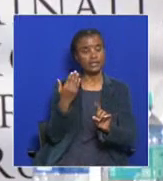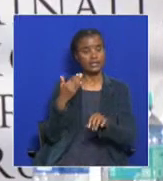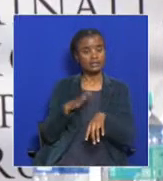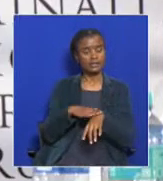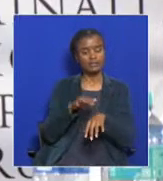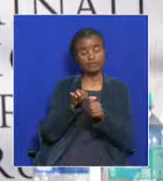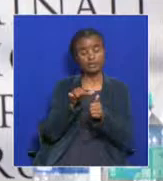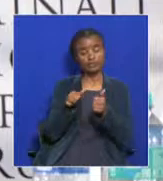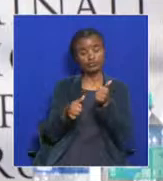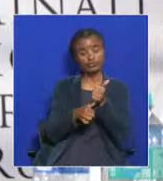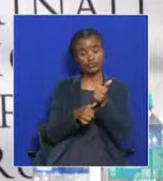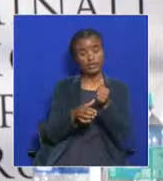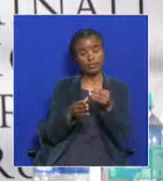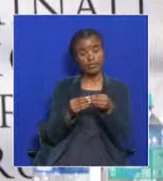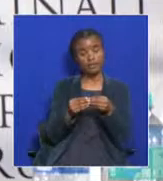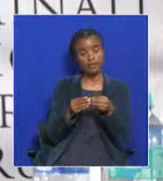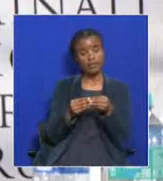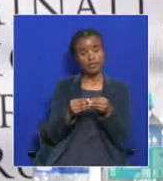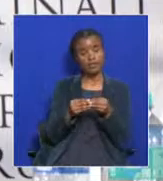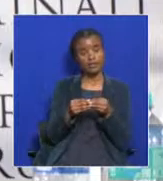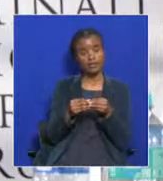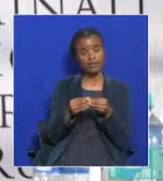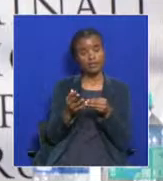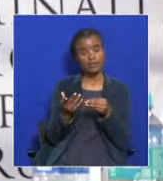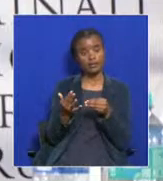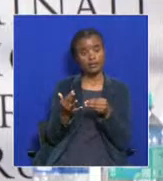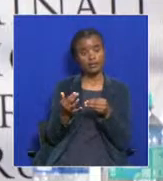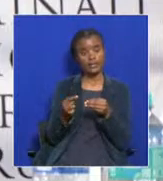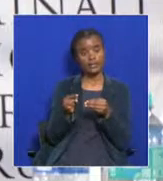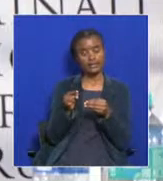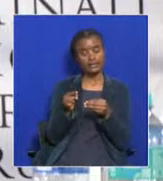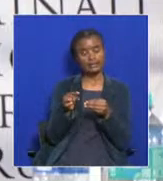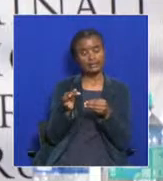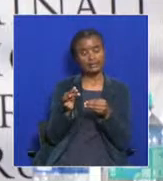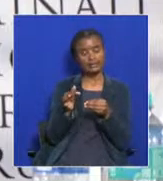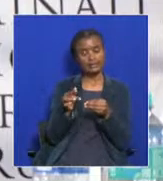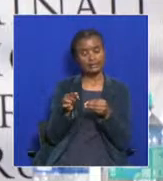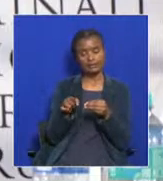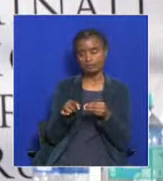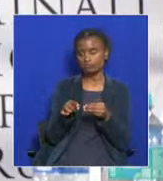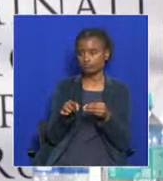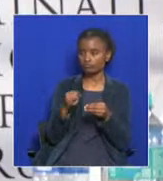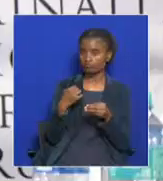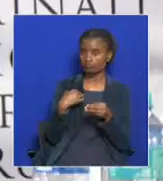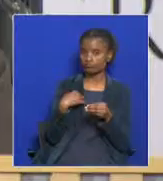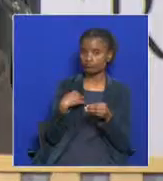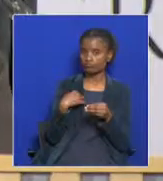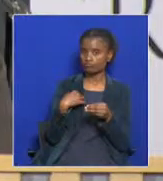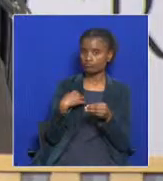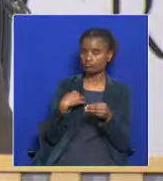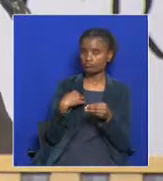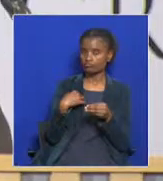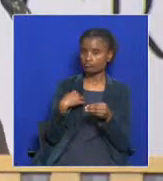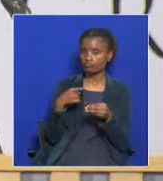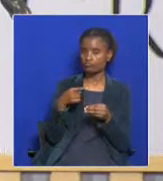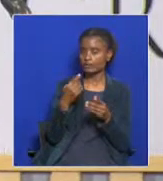member who was not familiar with narcotics